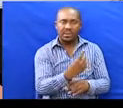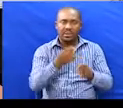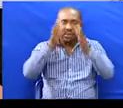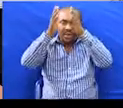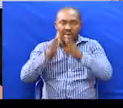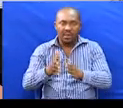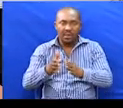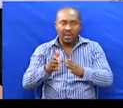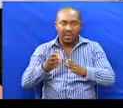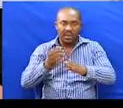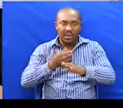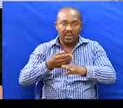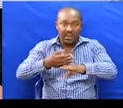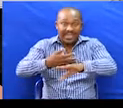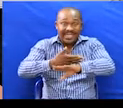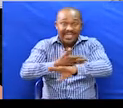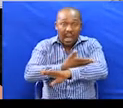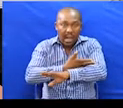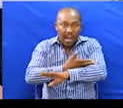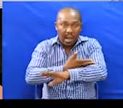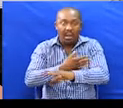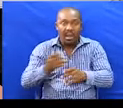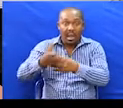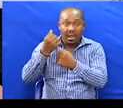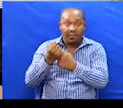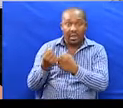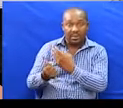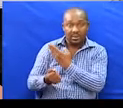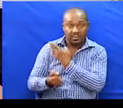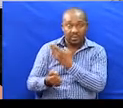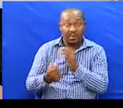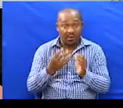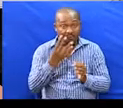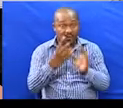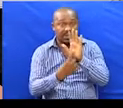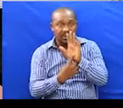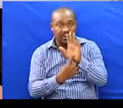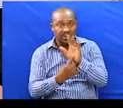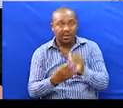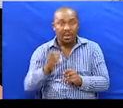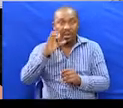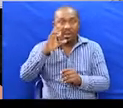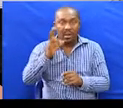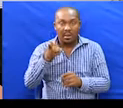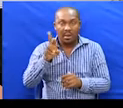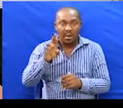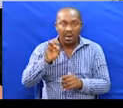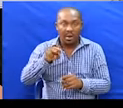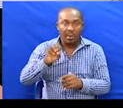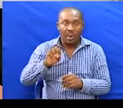it consists of 46 chromosomes. And other living organisms depend on